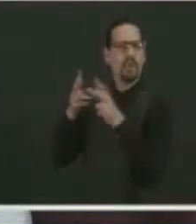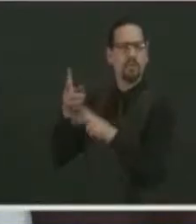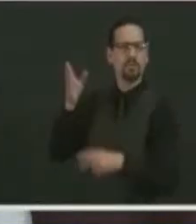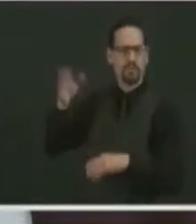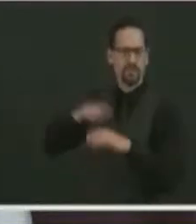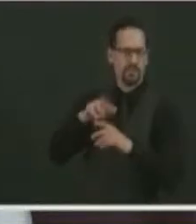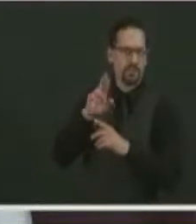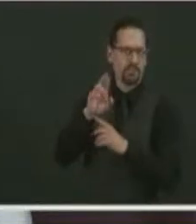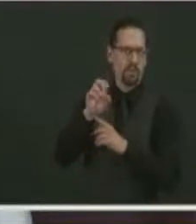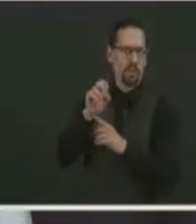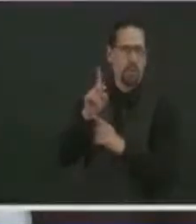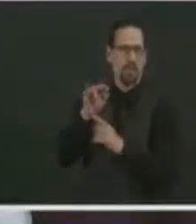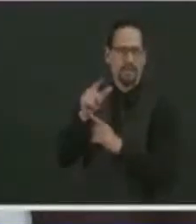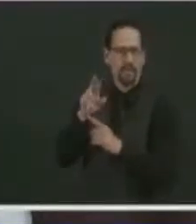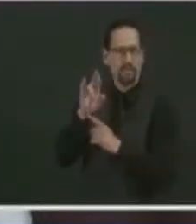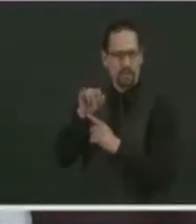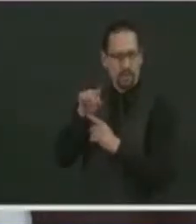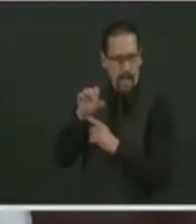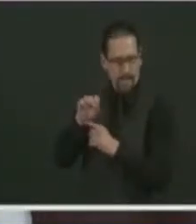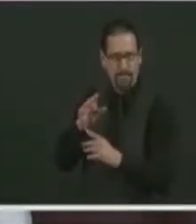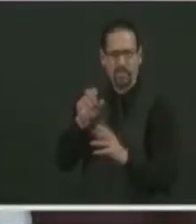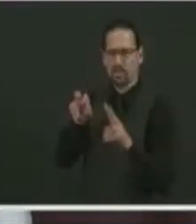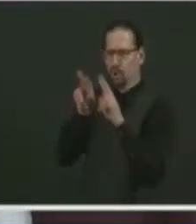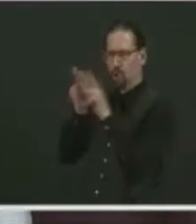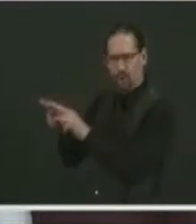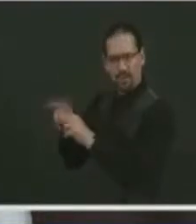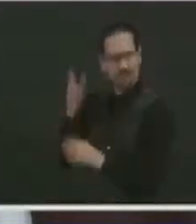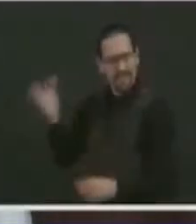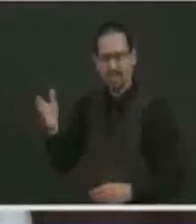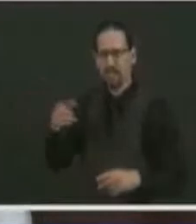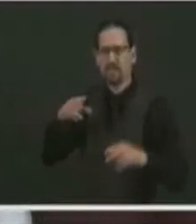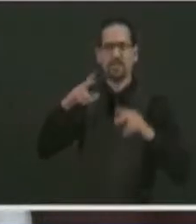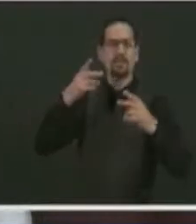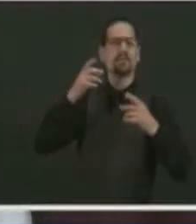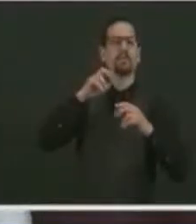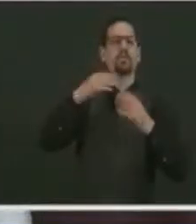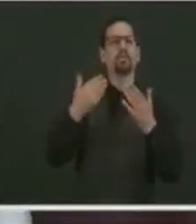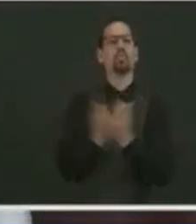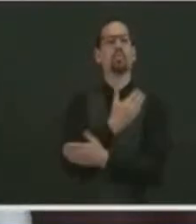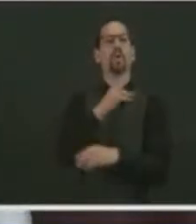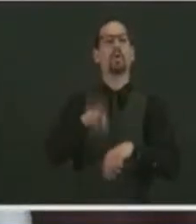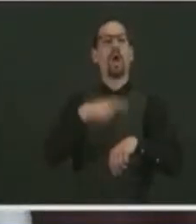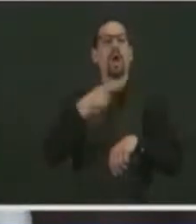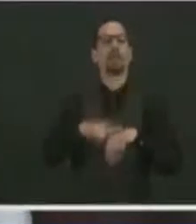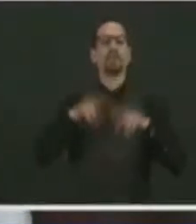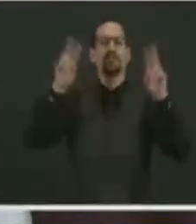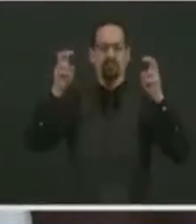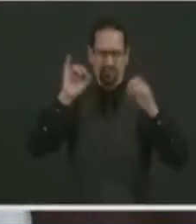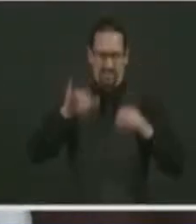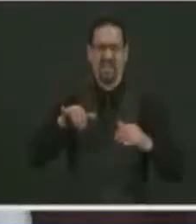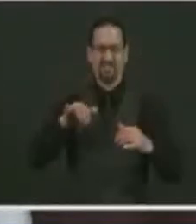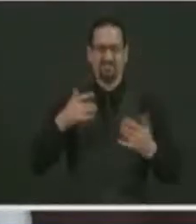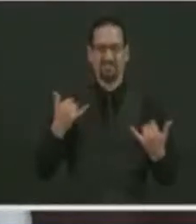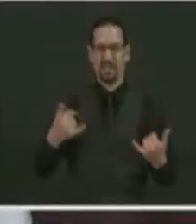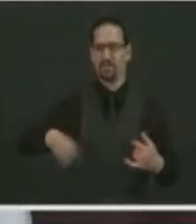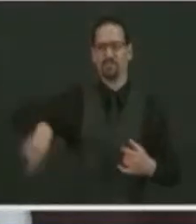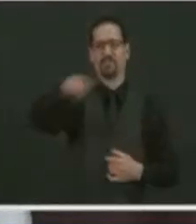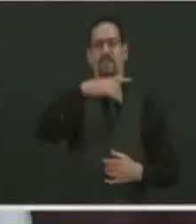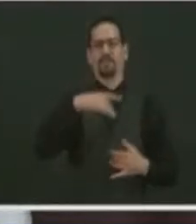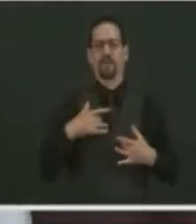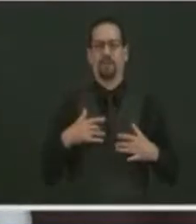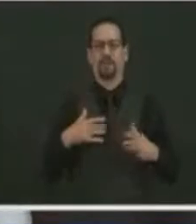we're changing our social norm to adjust and adapt to these changes so that we can live